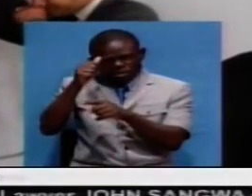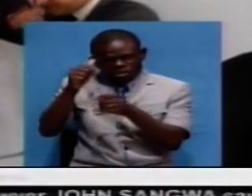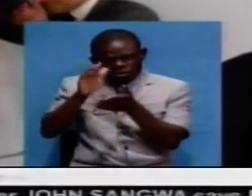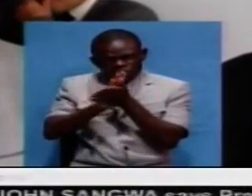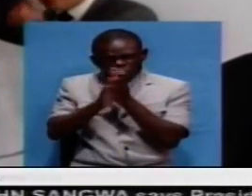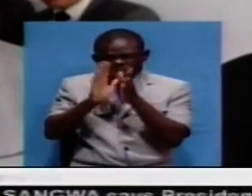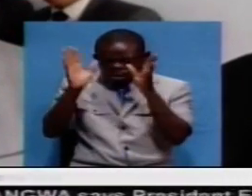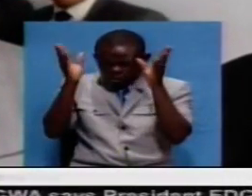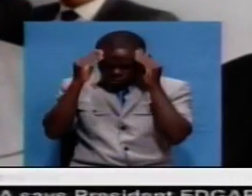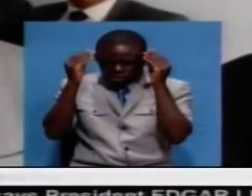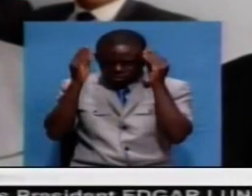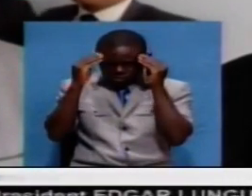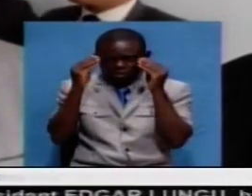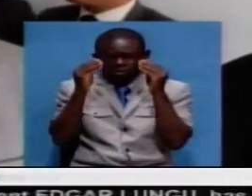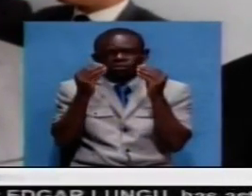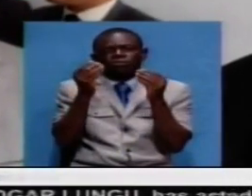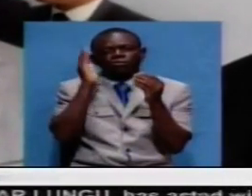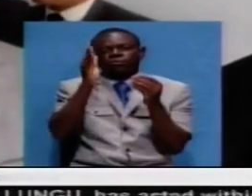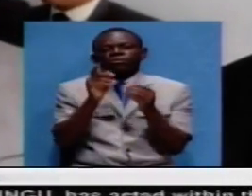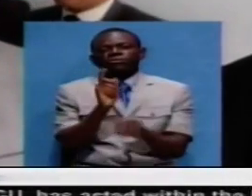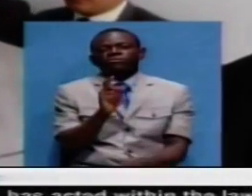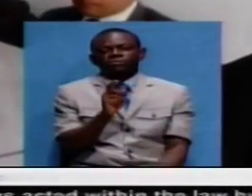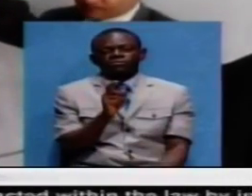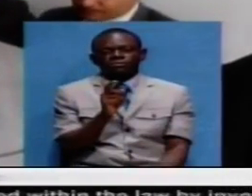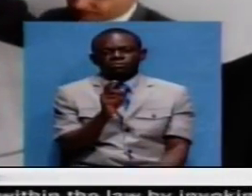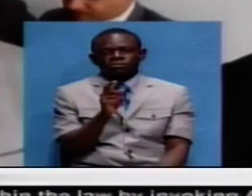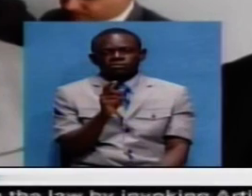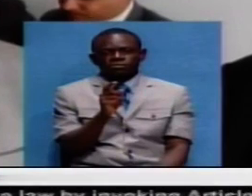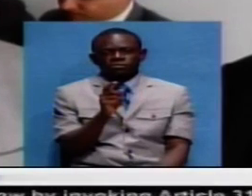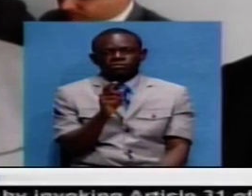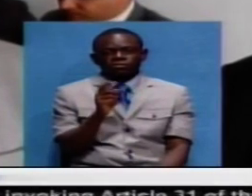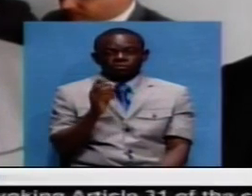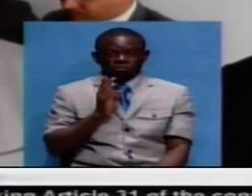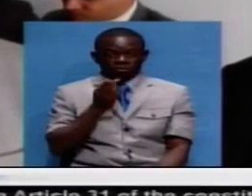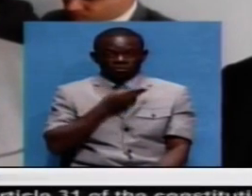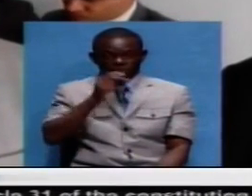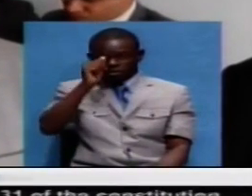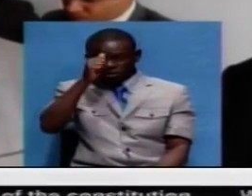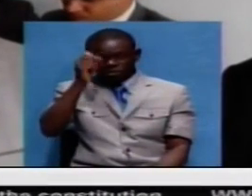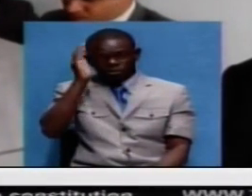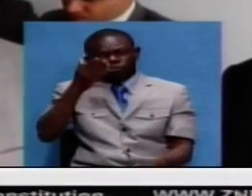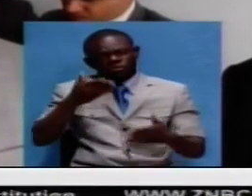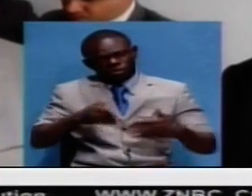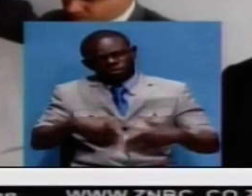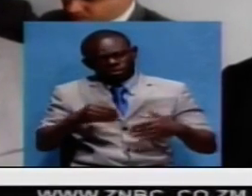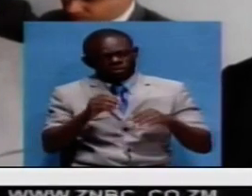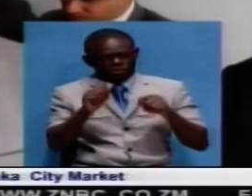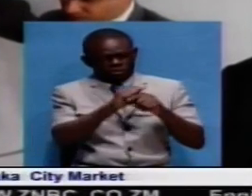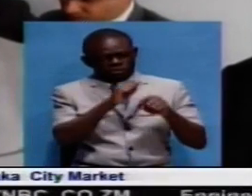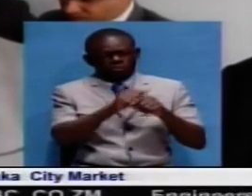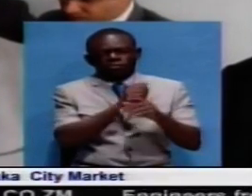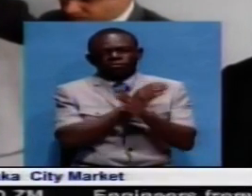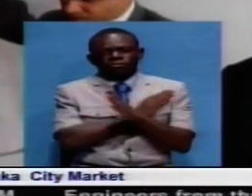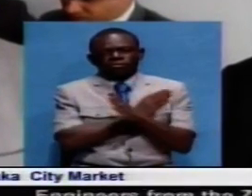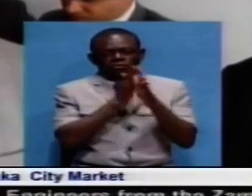accompanied by some of my senior doctors too. So they will be very happy to impart that sort of training, so that our aim is